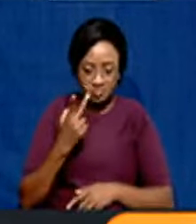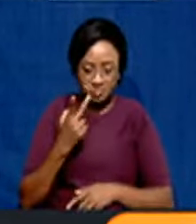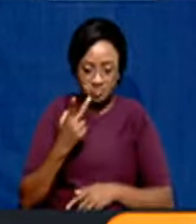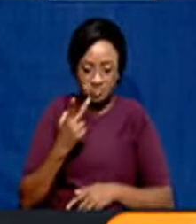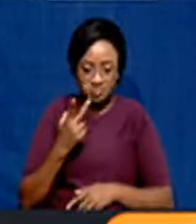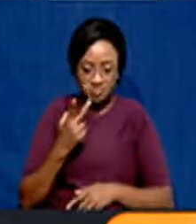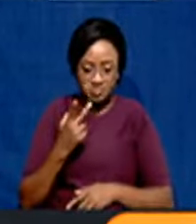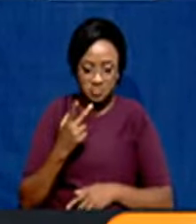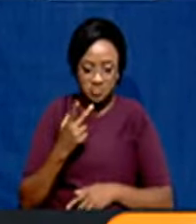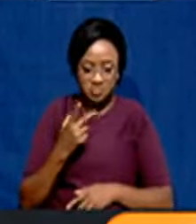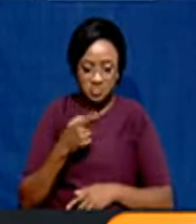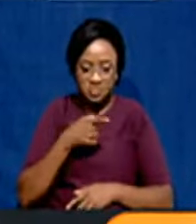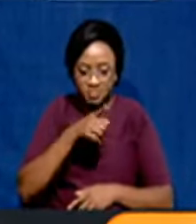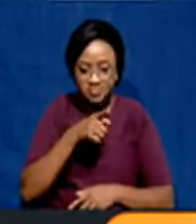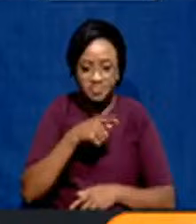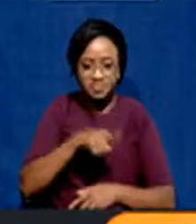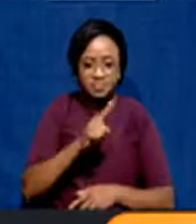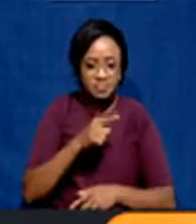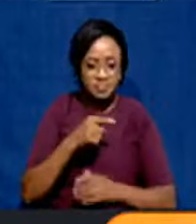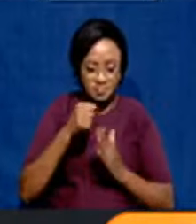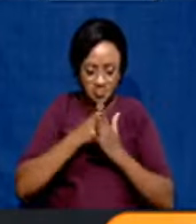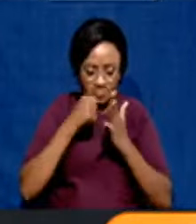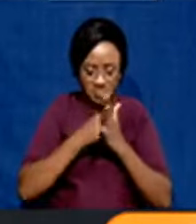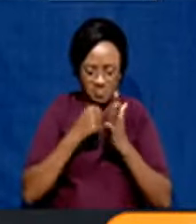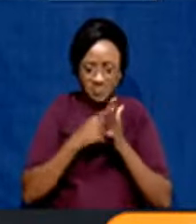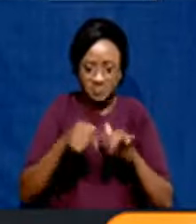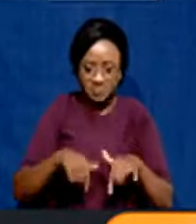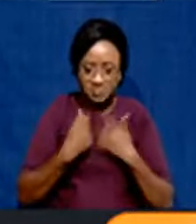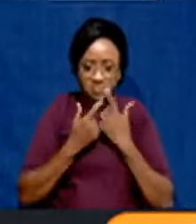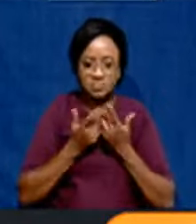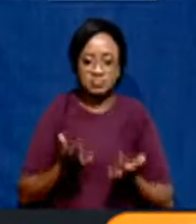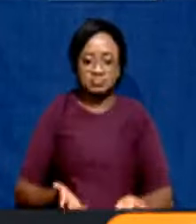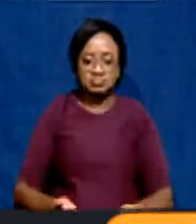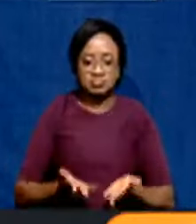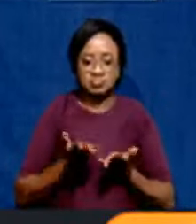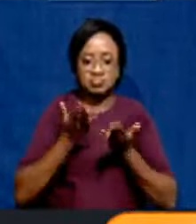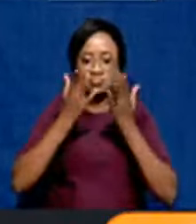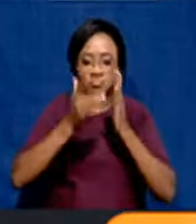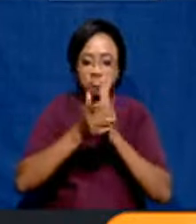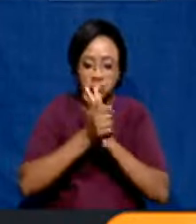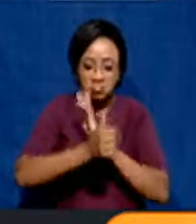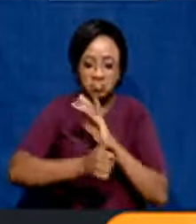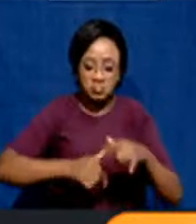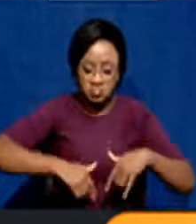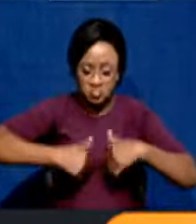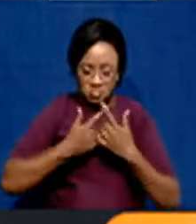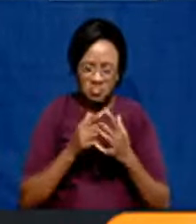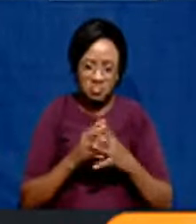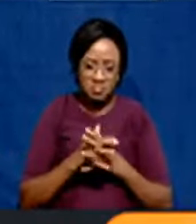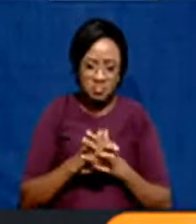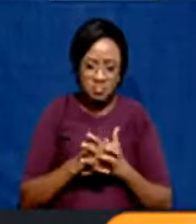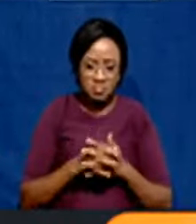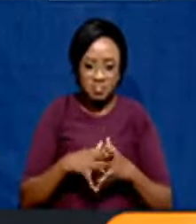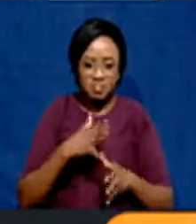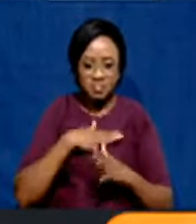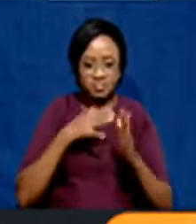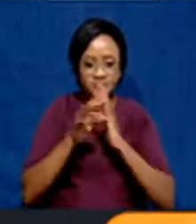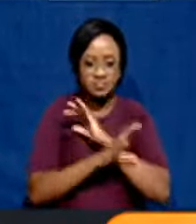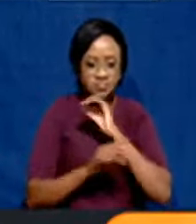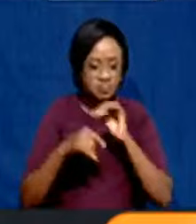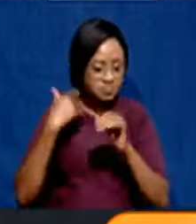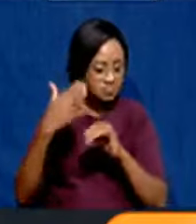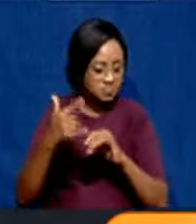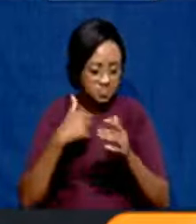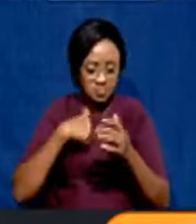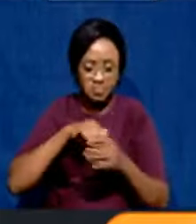almost self-made, and a lot of talent in this country is self-made. We live in a country where we continue to